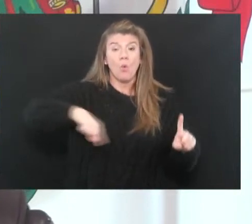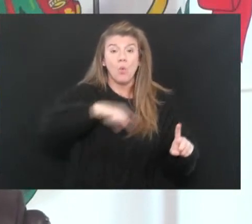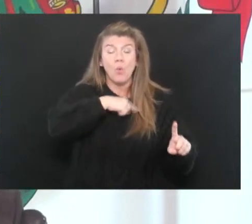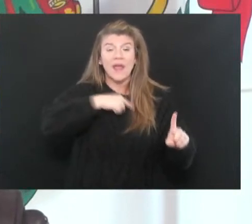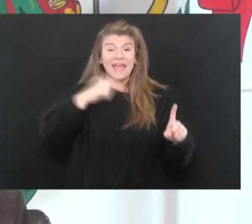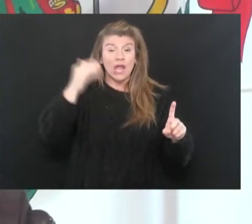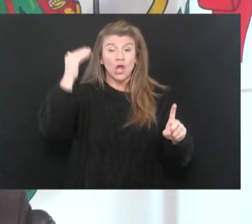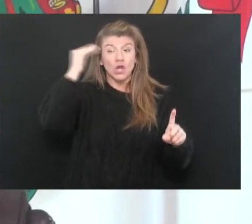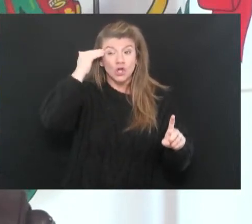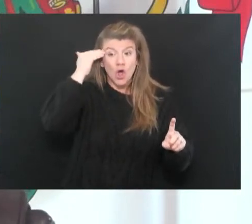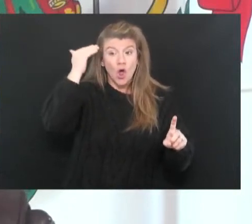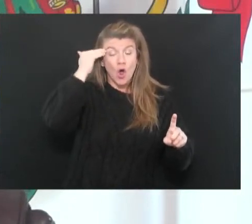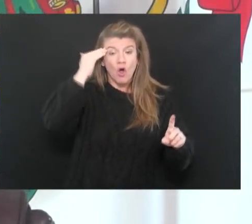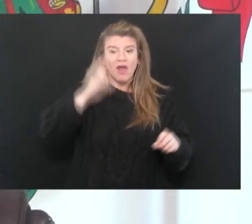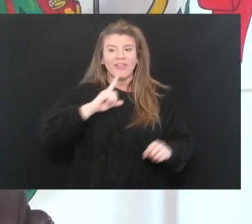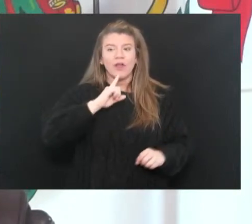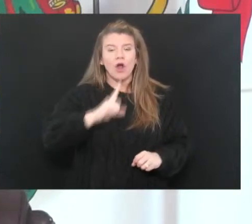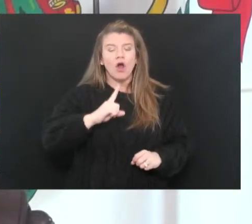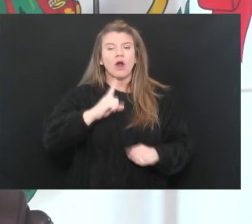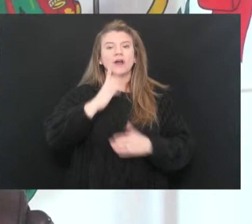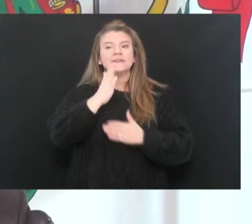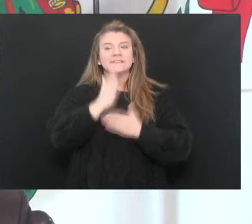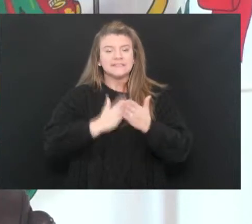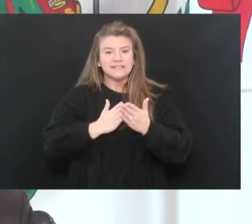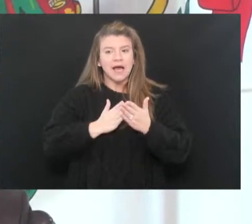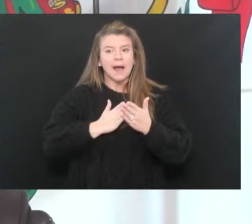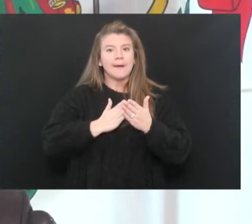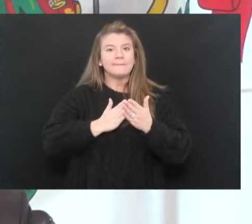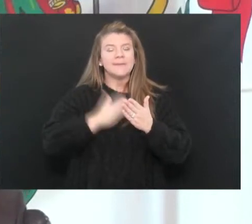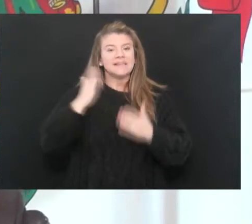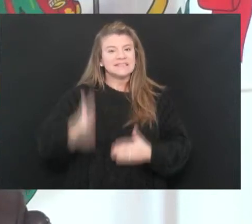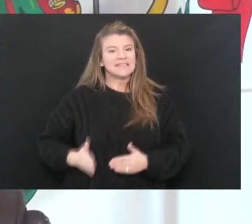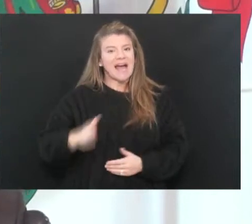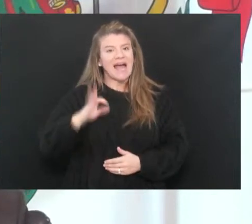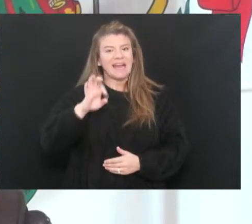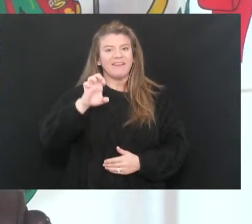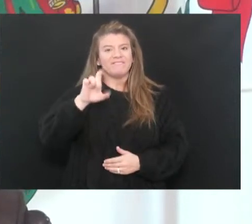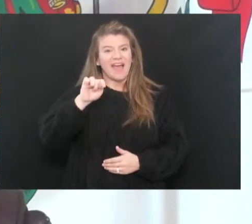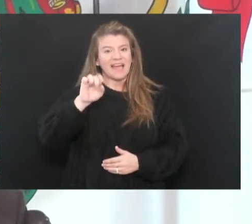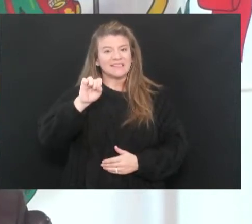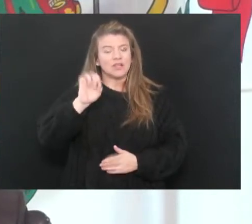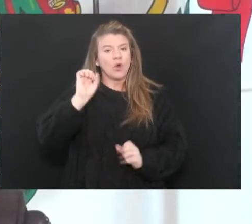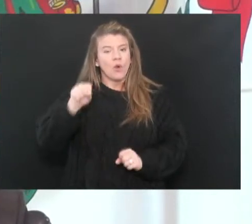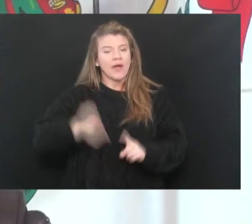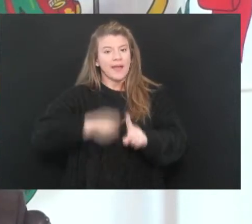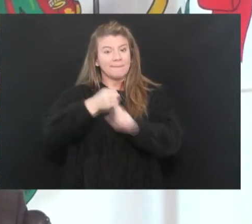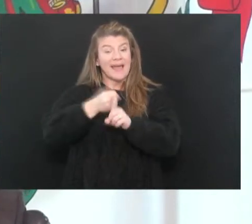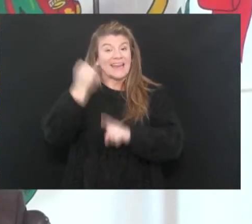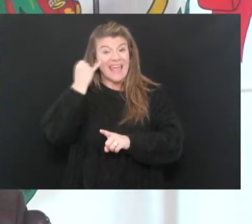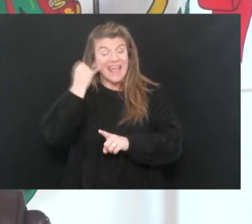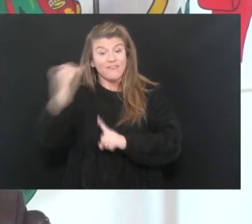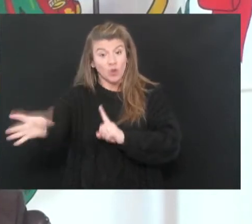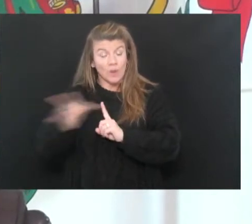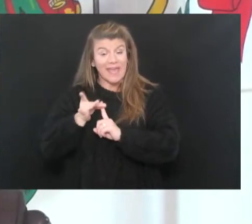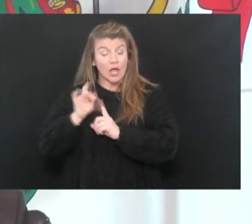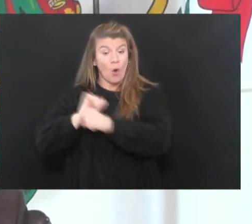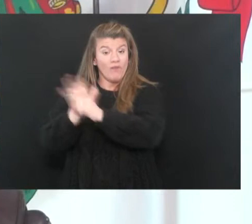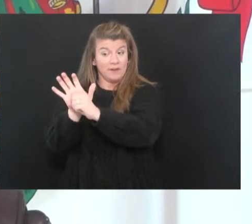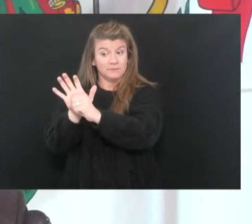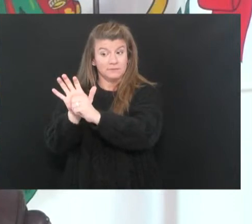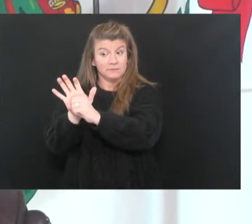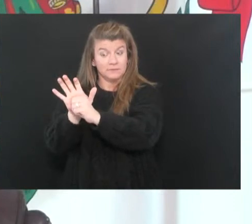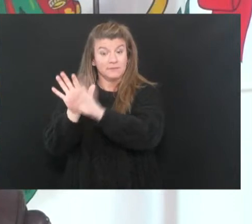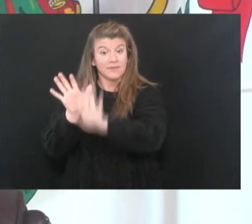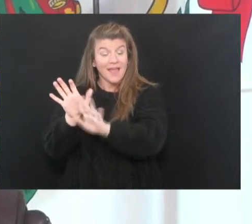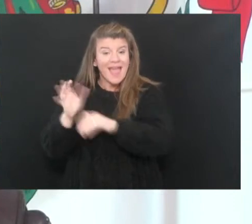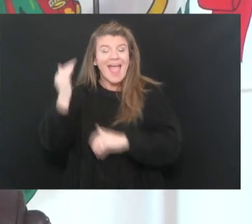are profound side effects from getting COVID. And we know that if you